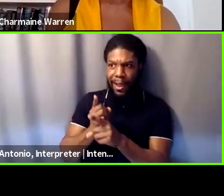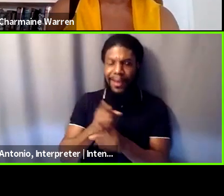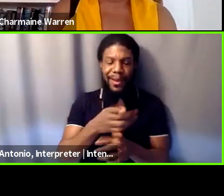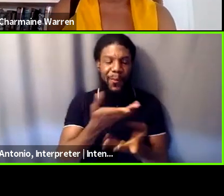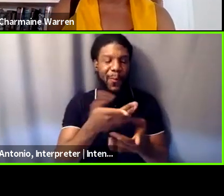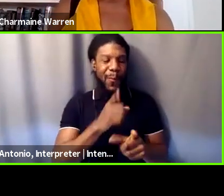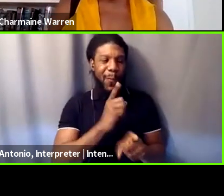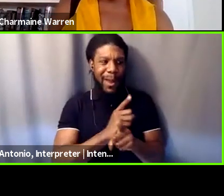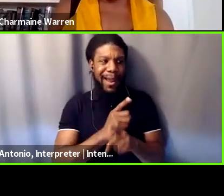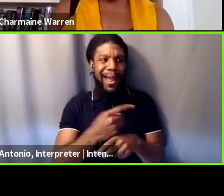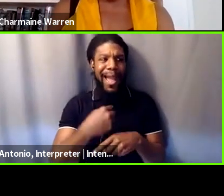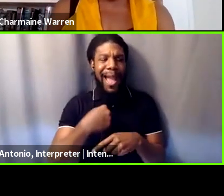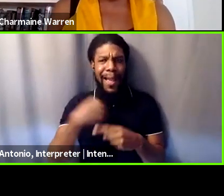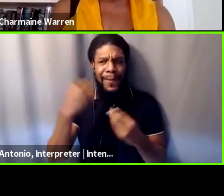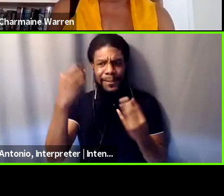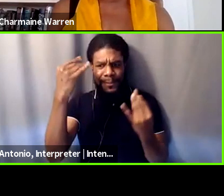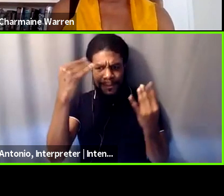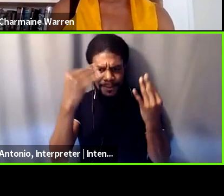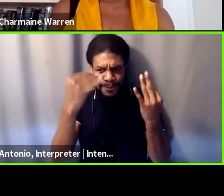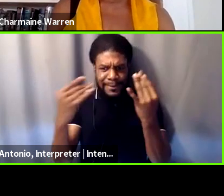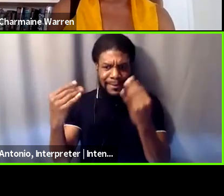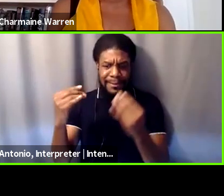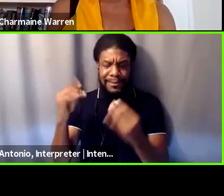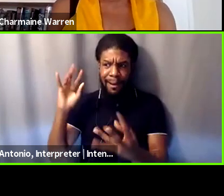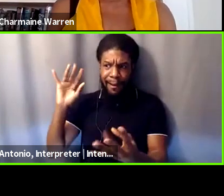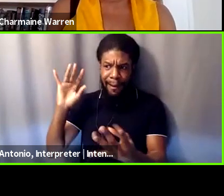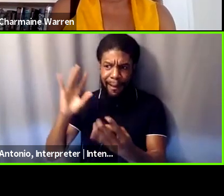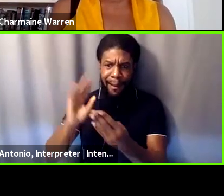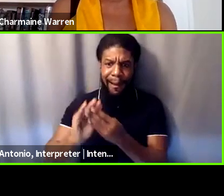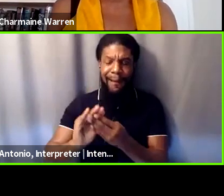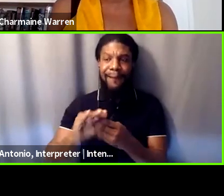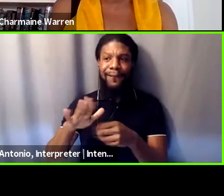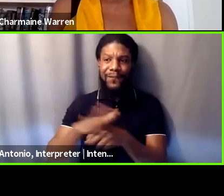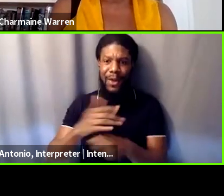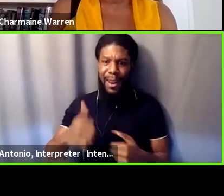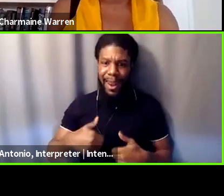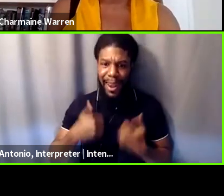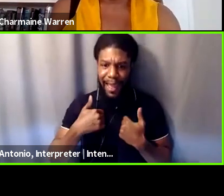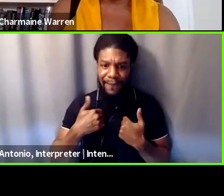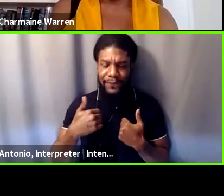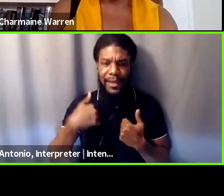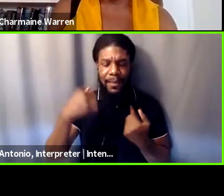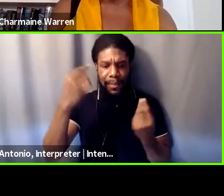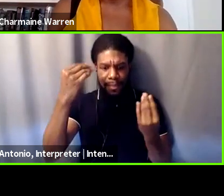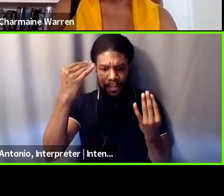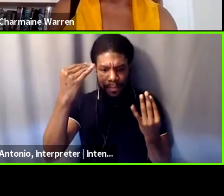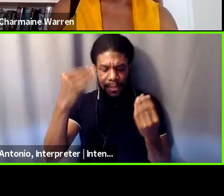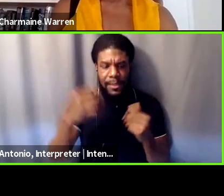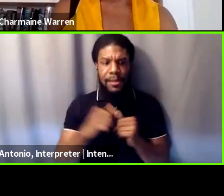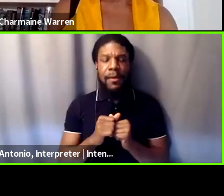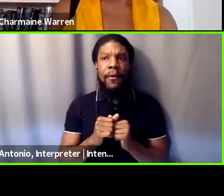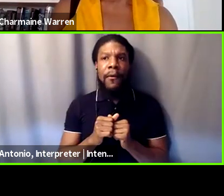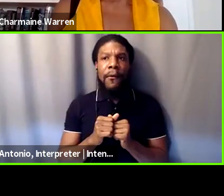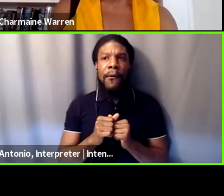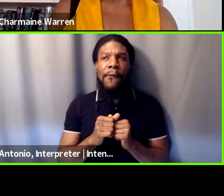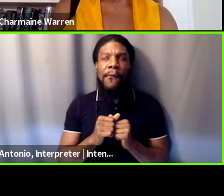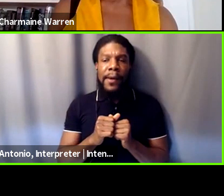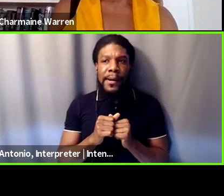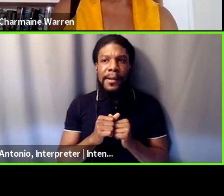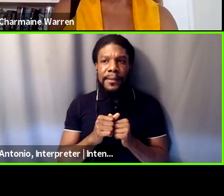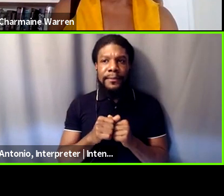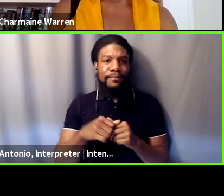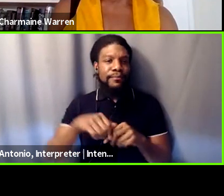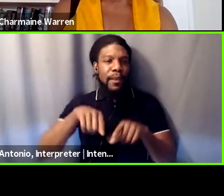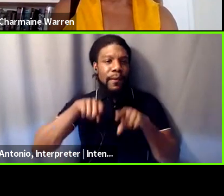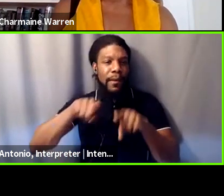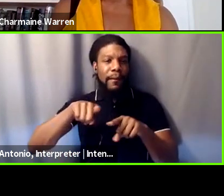life and I really feel like I felt unsafe. Like I was like, you know, should we put, you know what we do in the hurricane